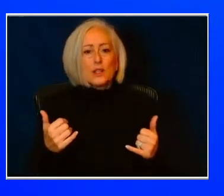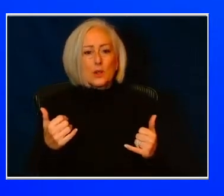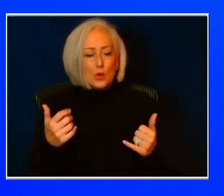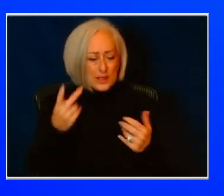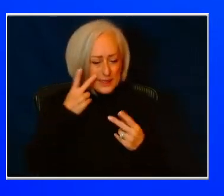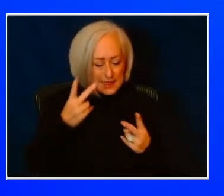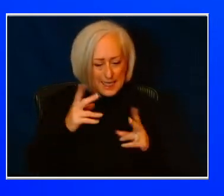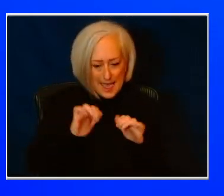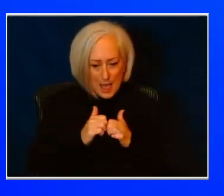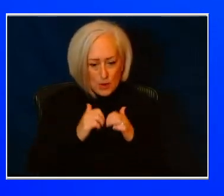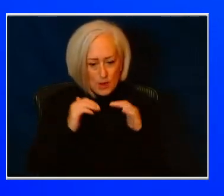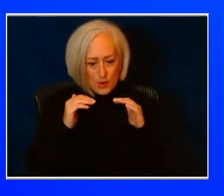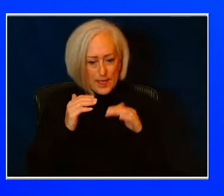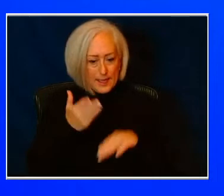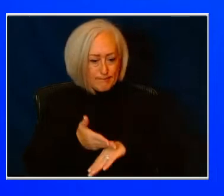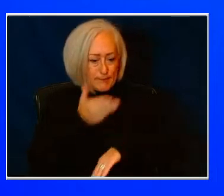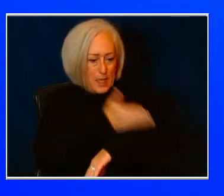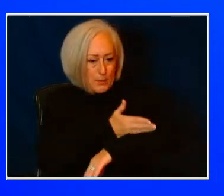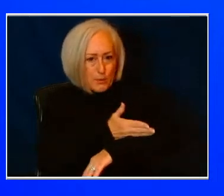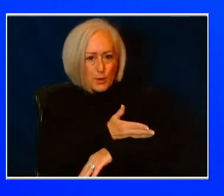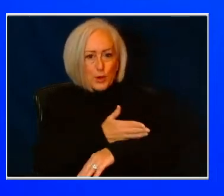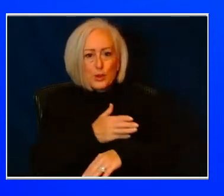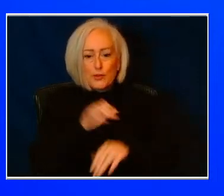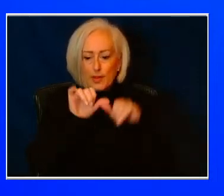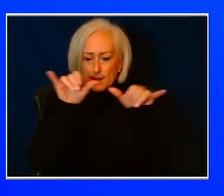whether that can help us. Even